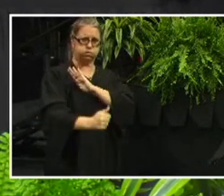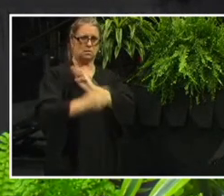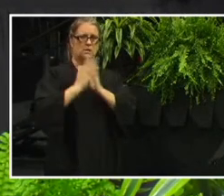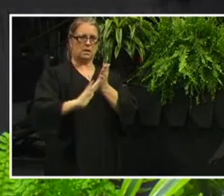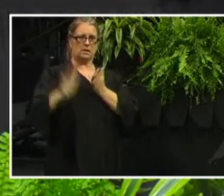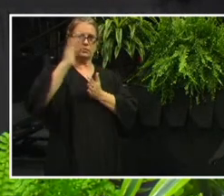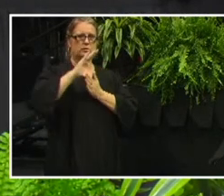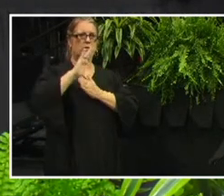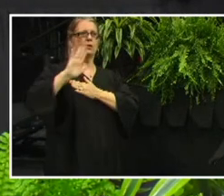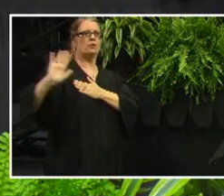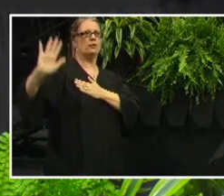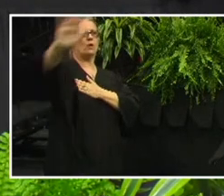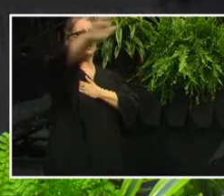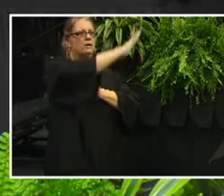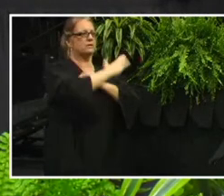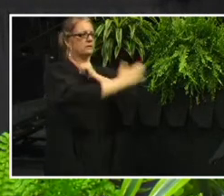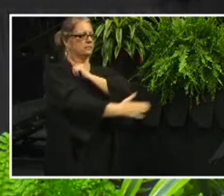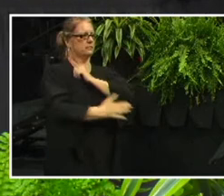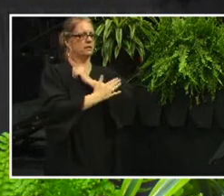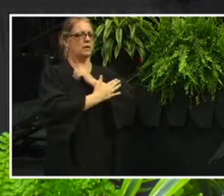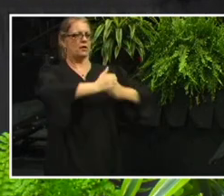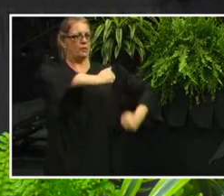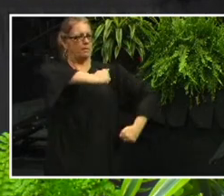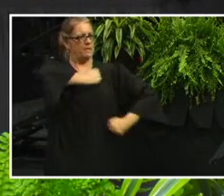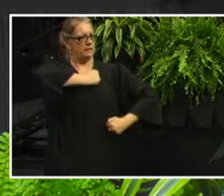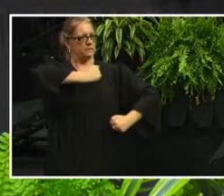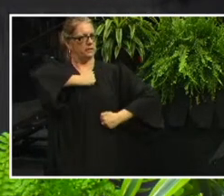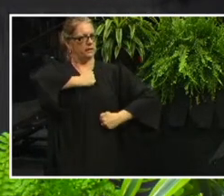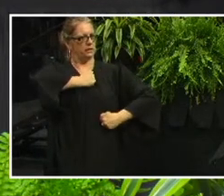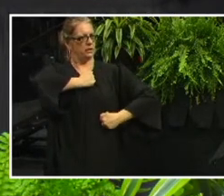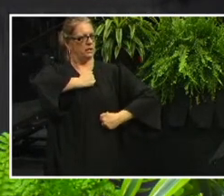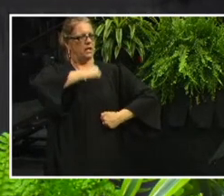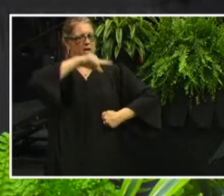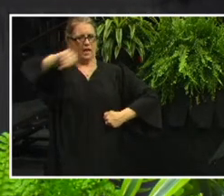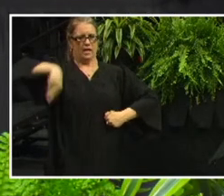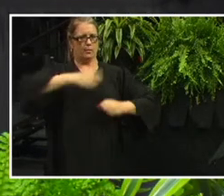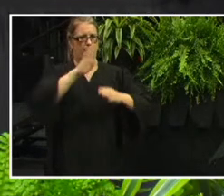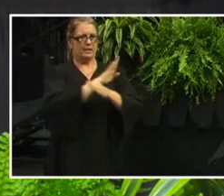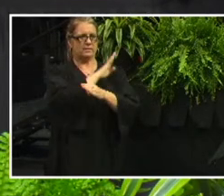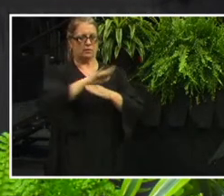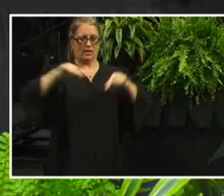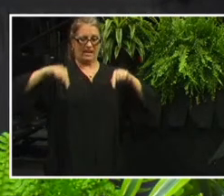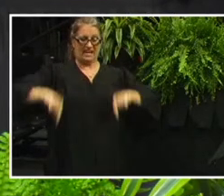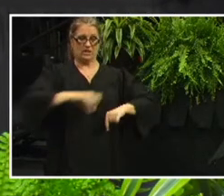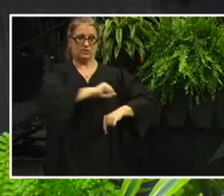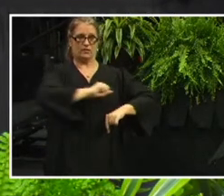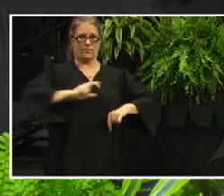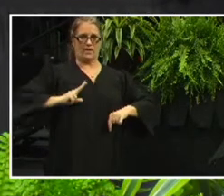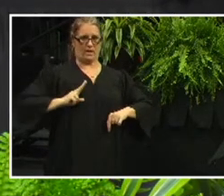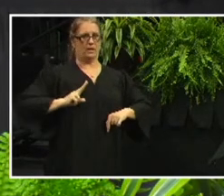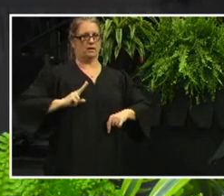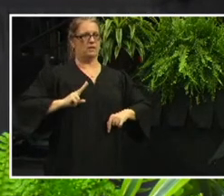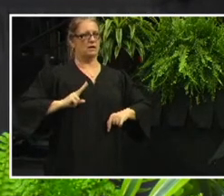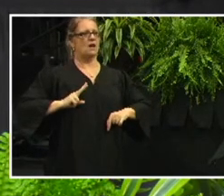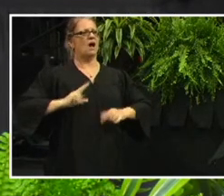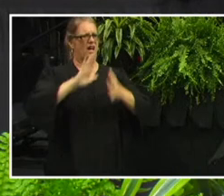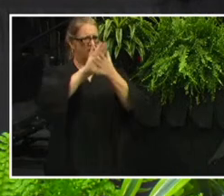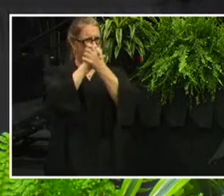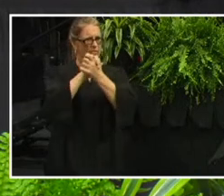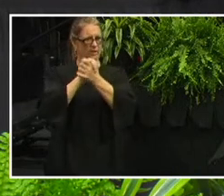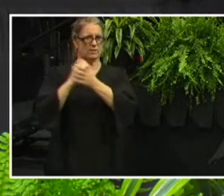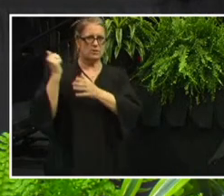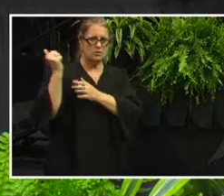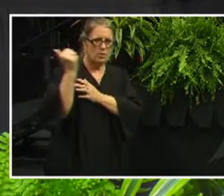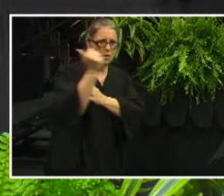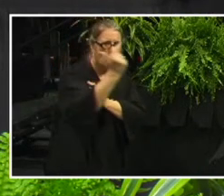country, various branches of the military, and corporations right here in Savannah. I congratulate each and